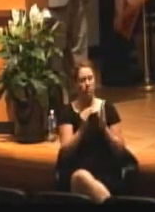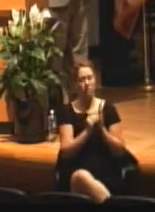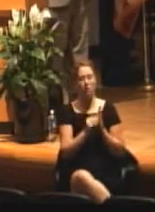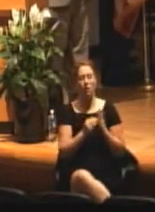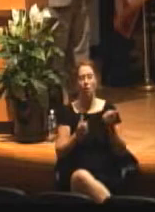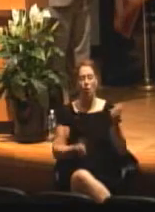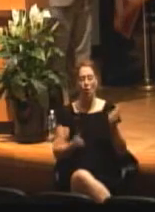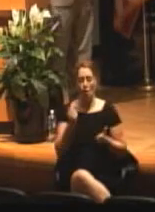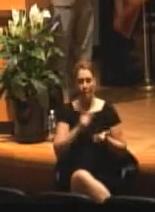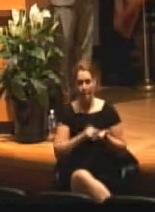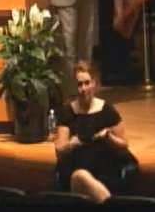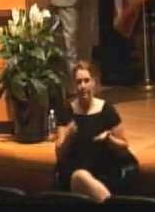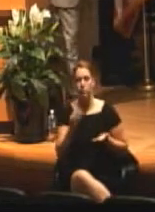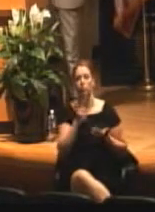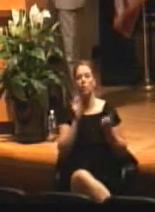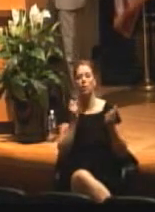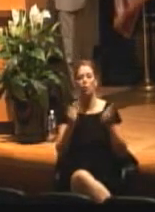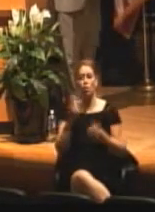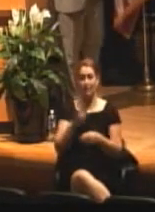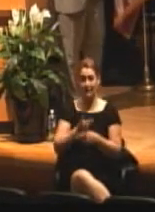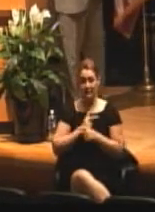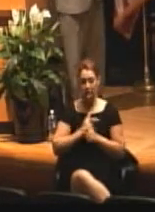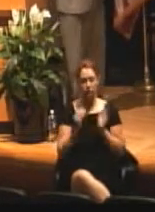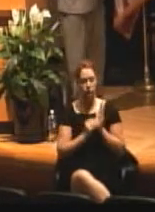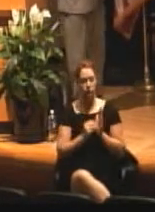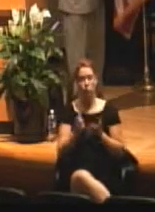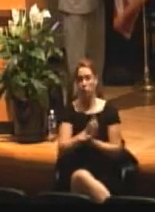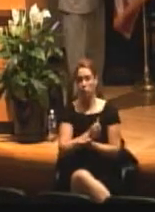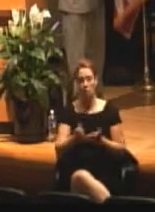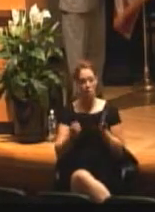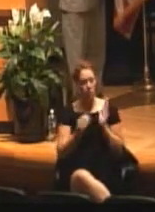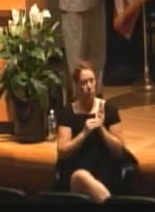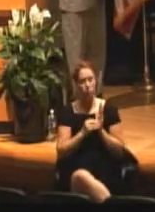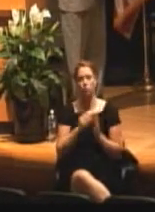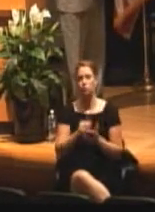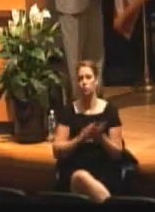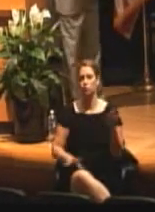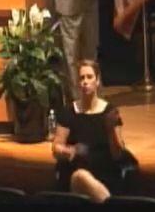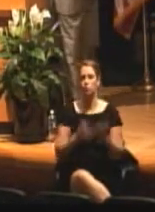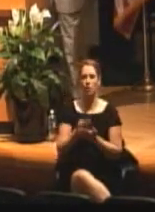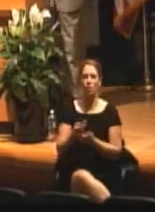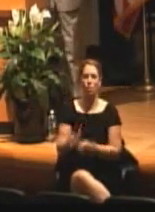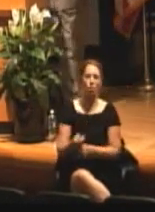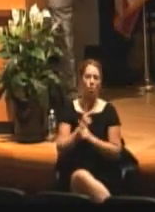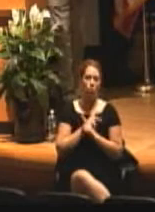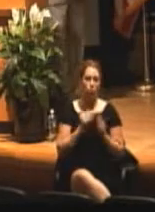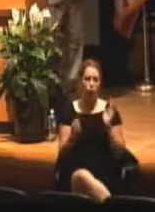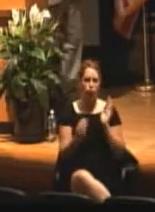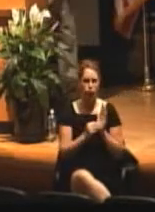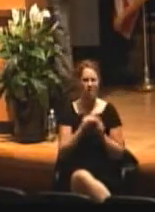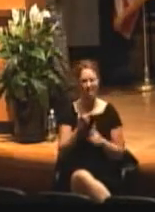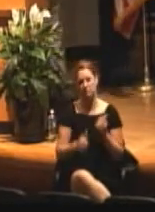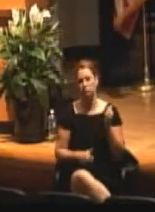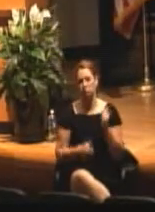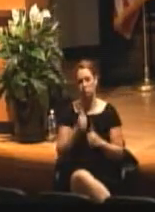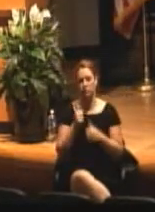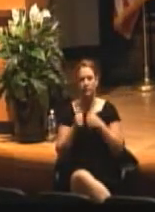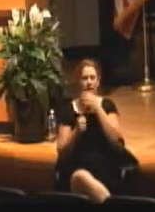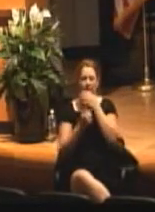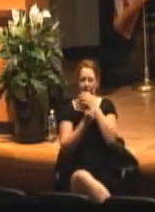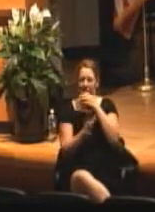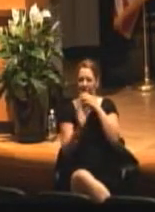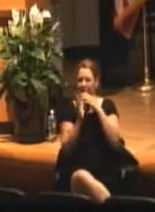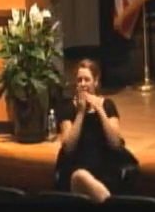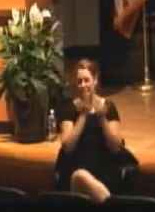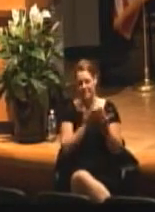there. Credit cards are going to be on there, student loans. That's the majority of them. There's a few things that can always pop on there.